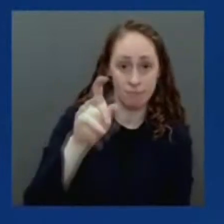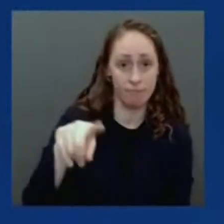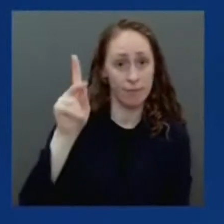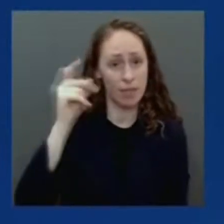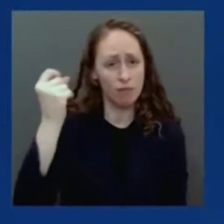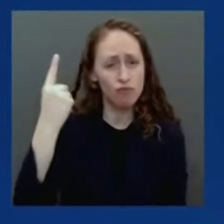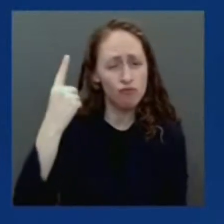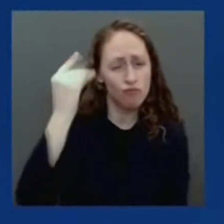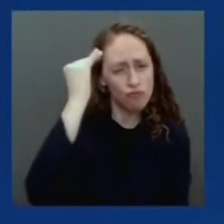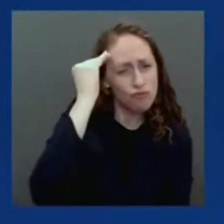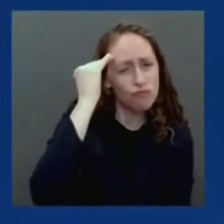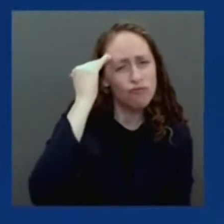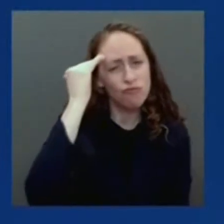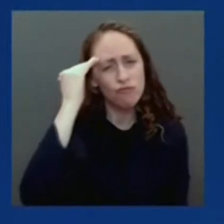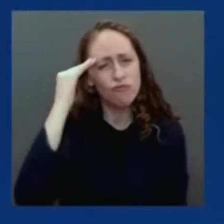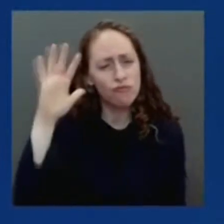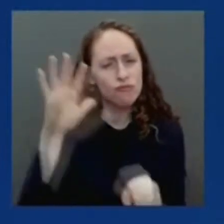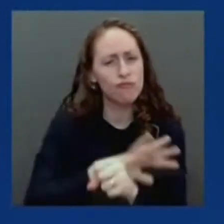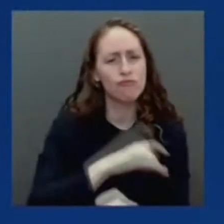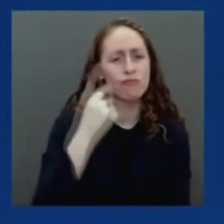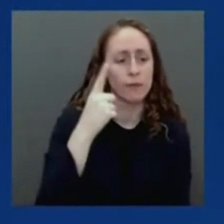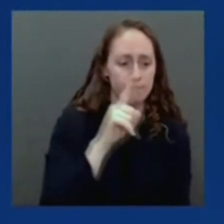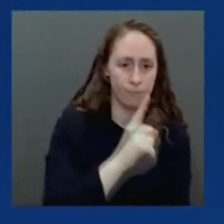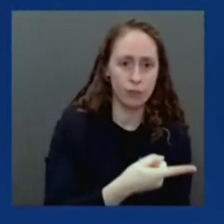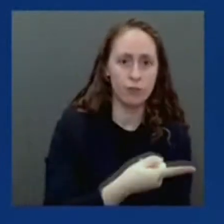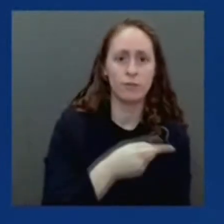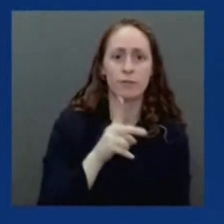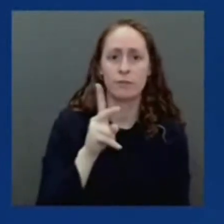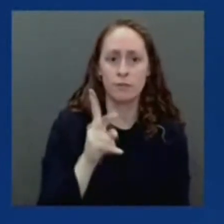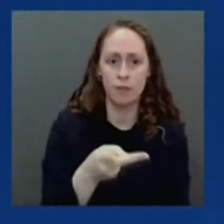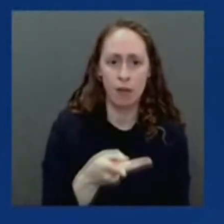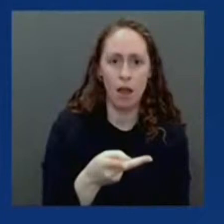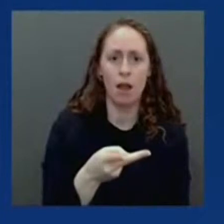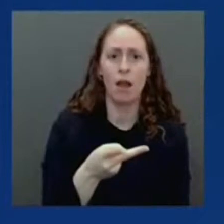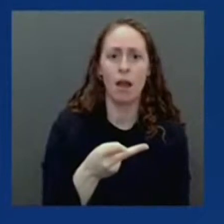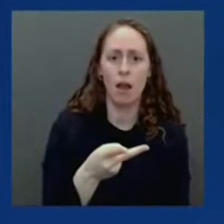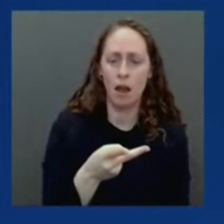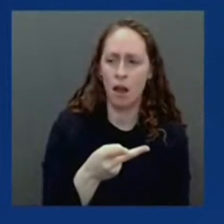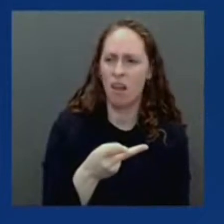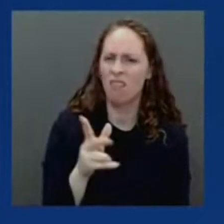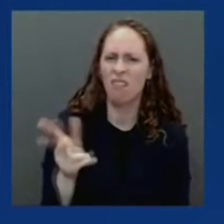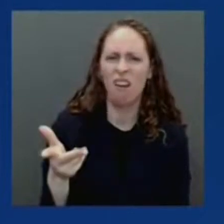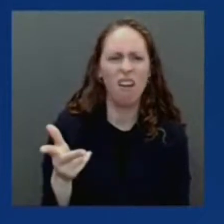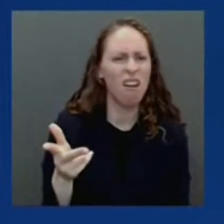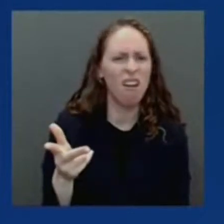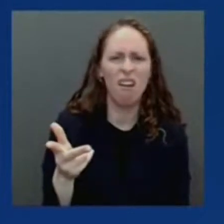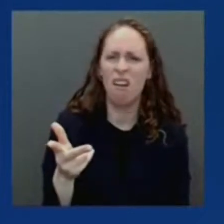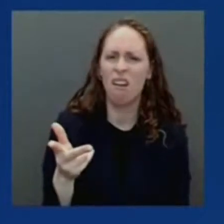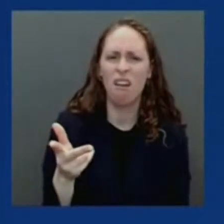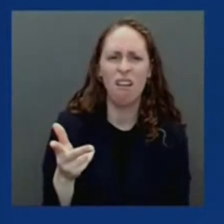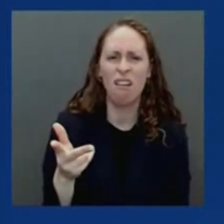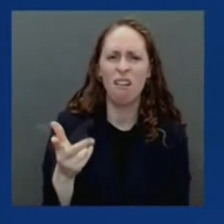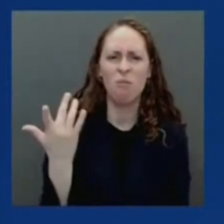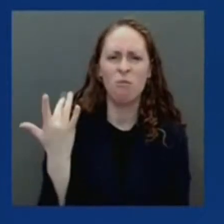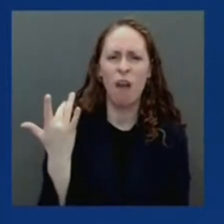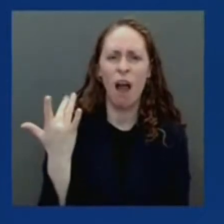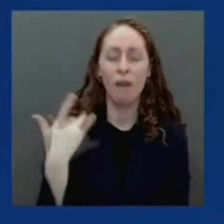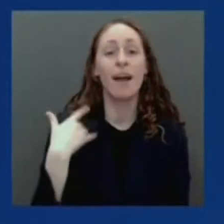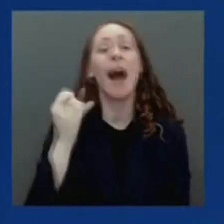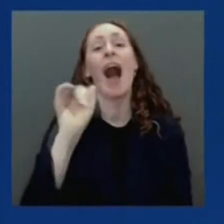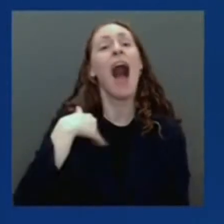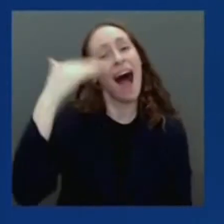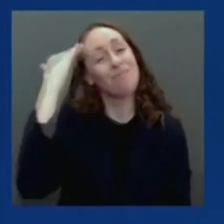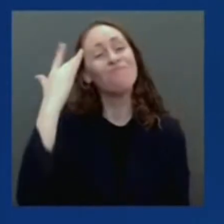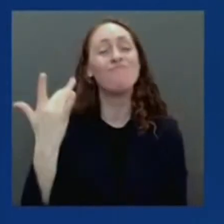more getting the booster? I don't have an easy explanation for that. That's one of the reasons why